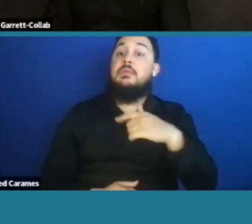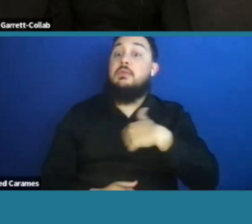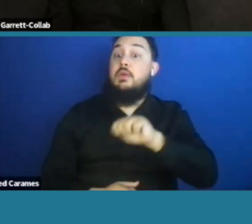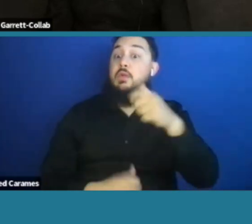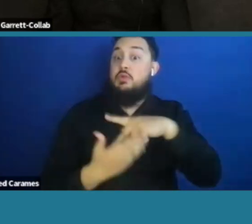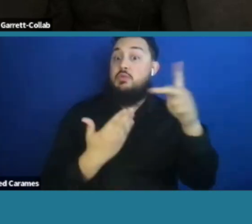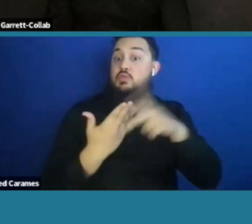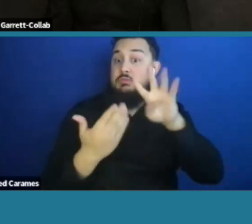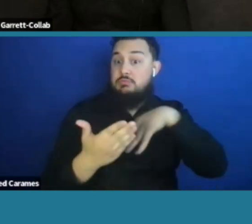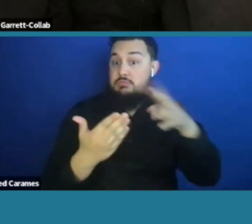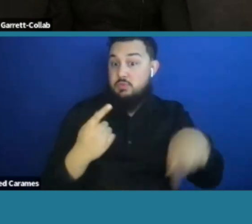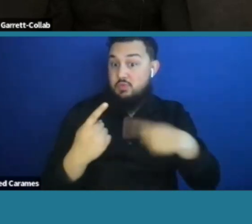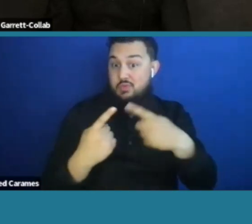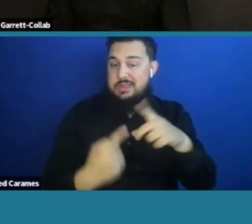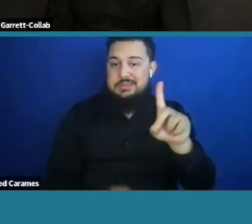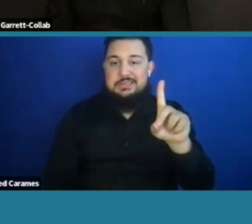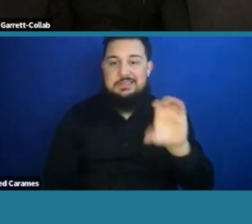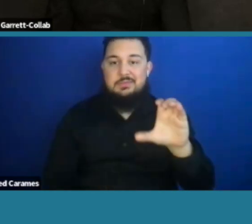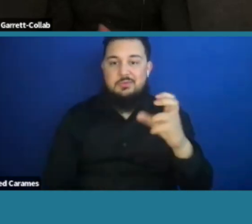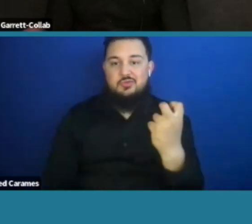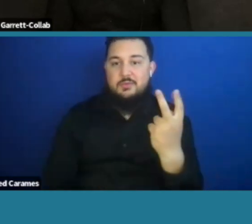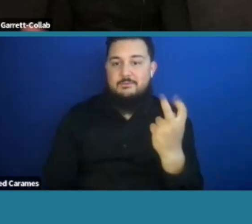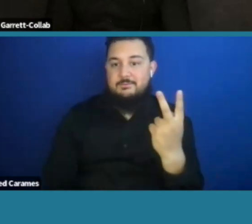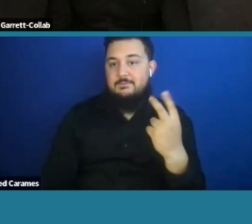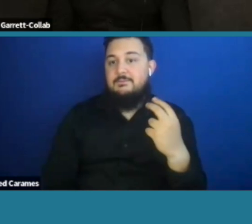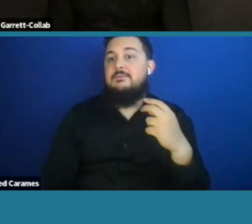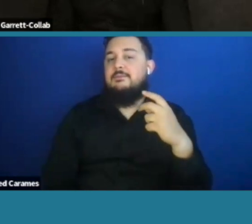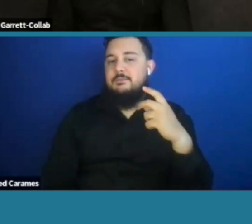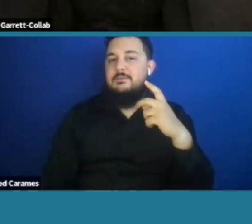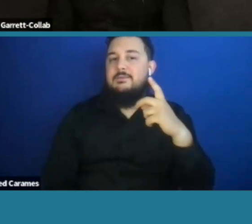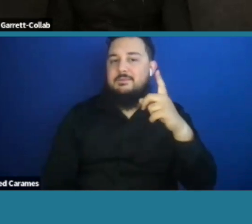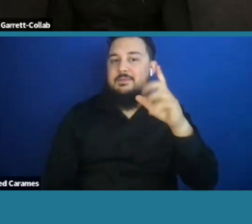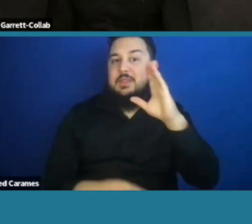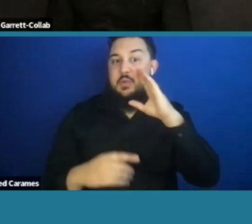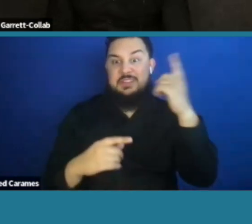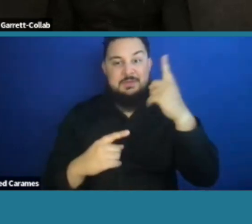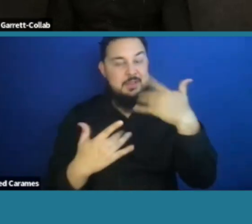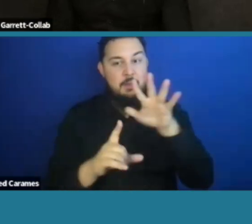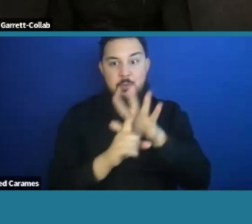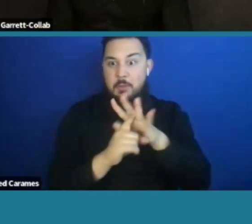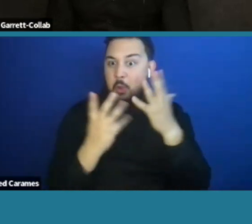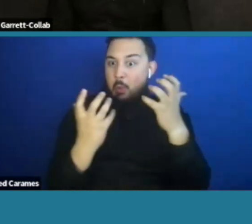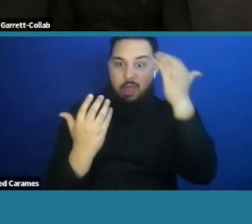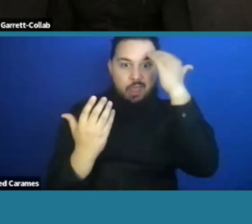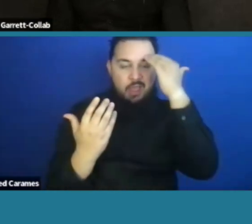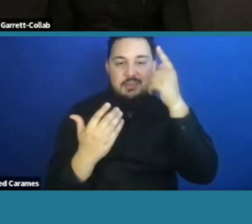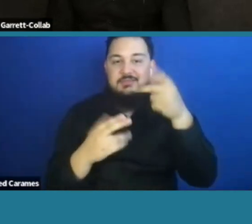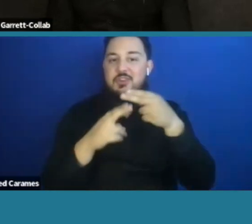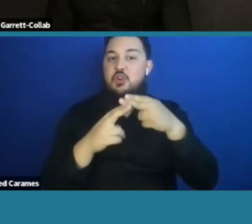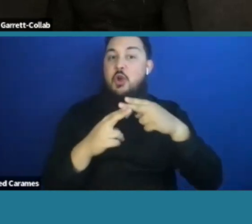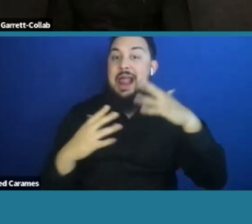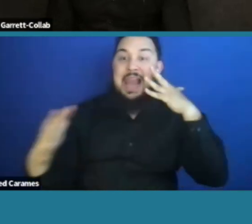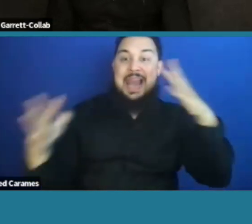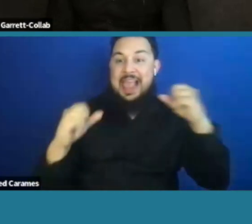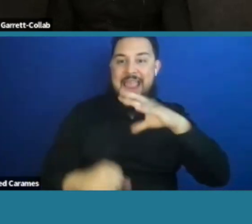take place on December 12th. And we're bringing something back via popular demand. It's called Loud and Proud, Maximizing